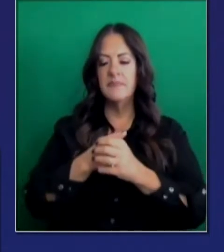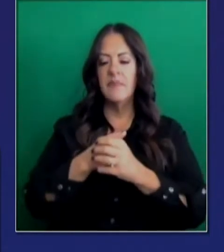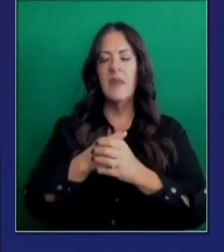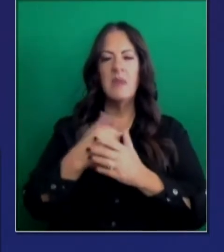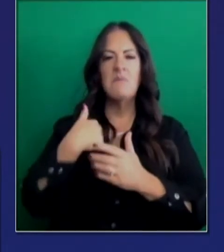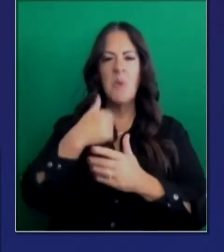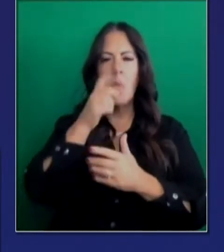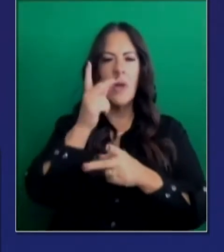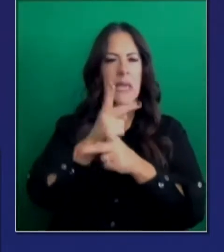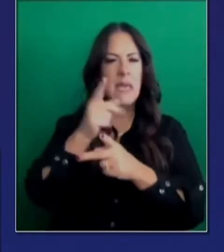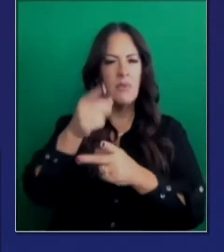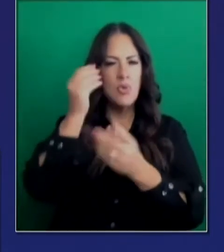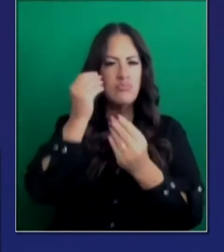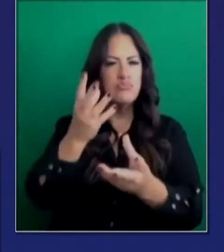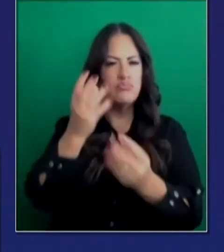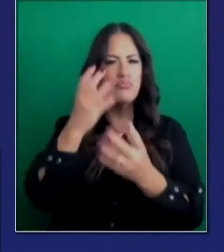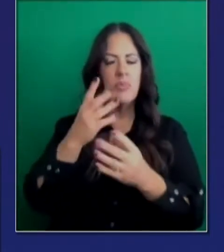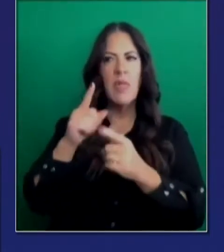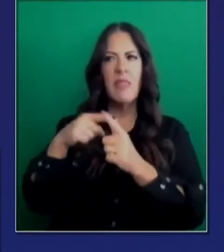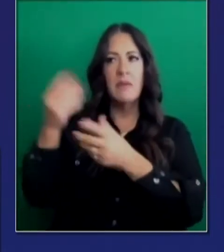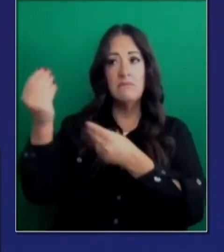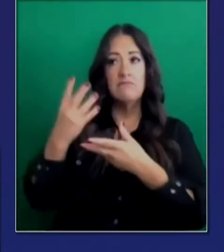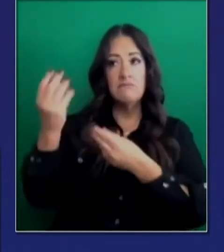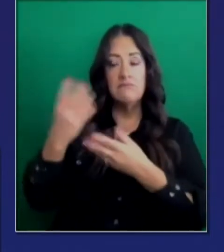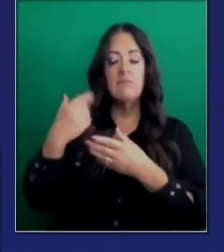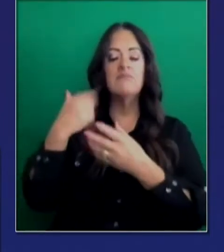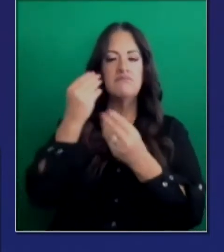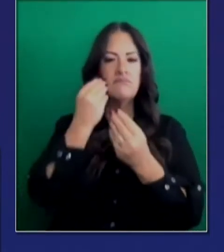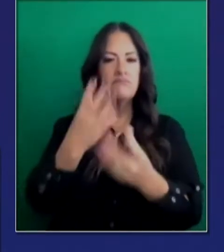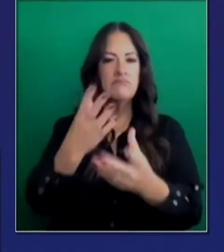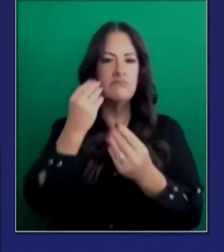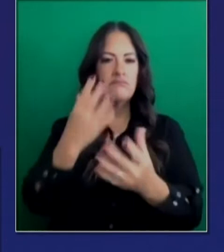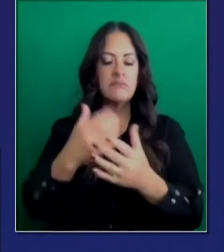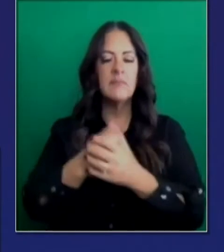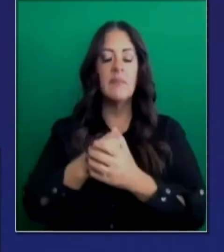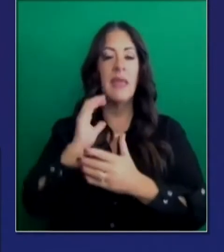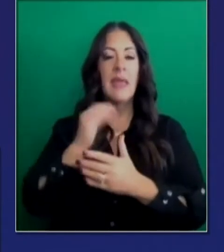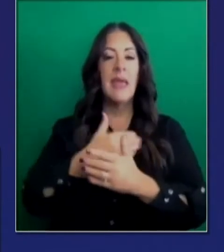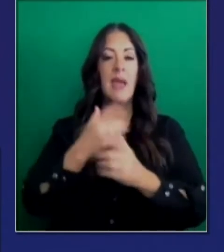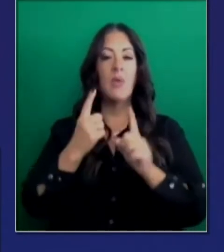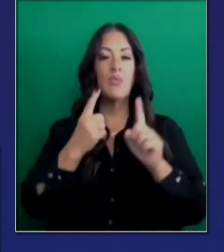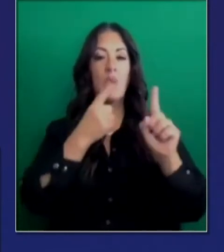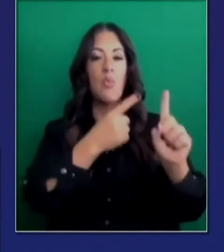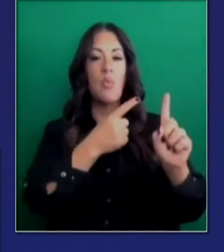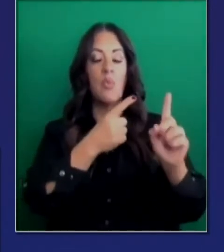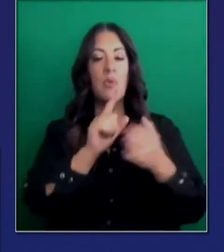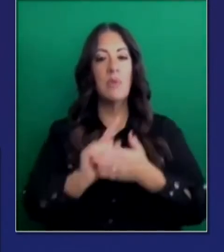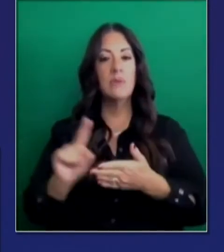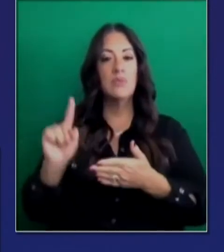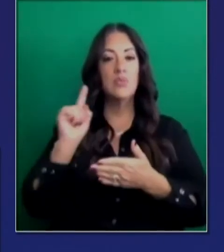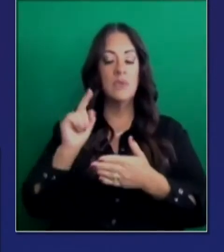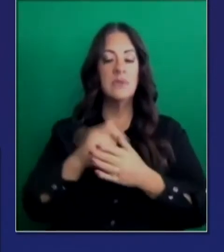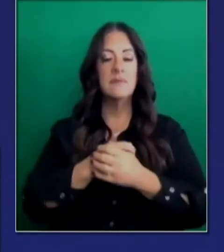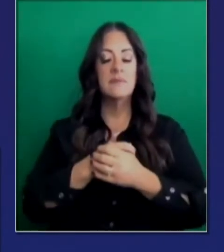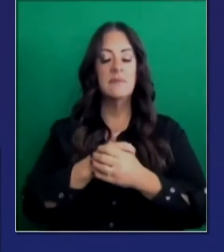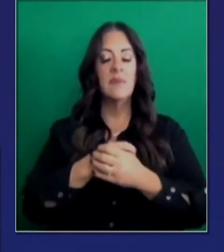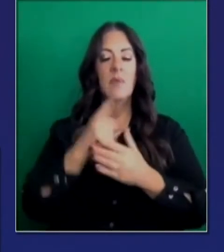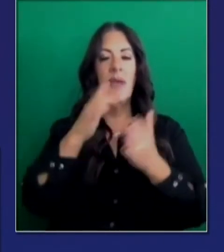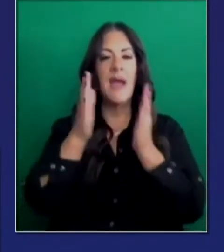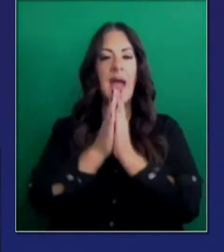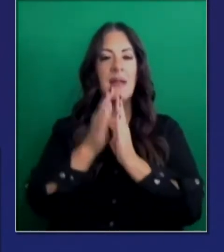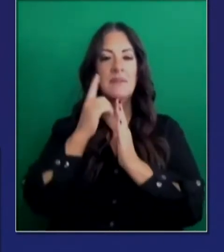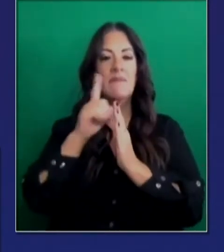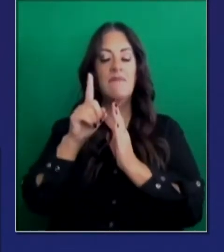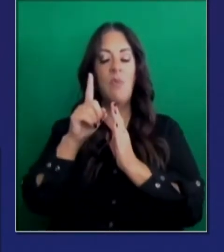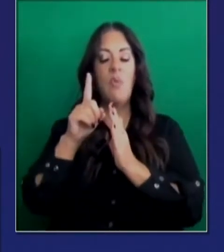daily with a goal, very explicit goal that we established last week to have an additional, this is additive,